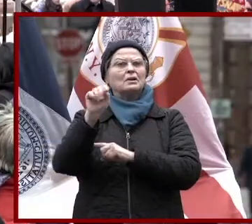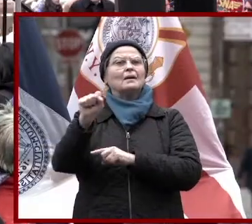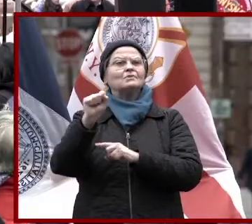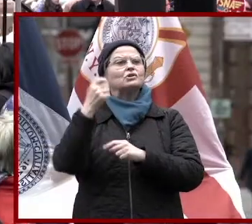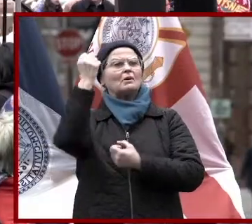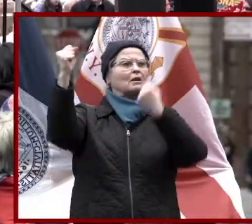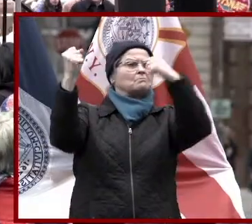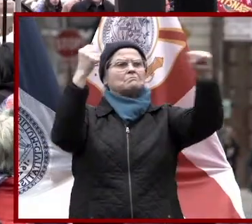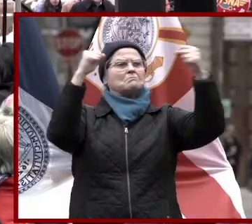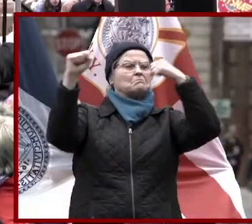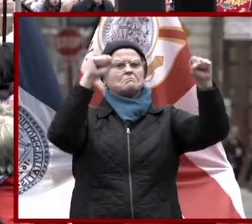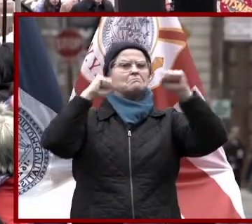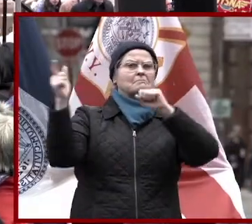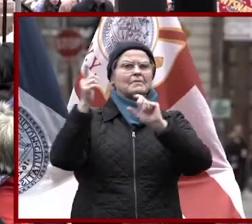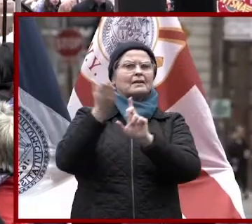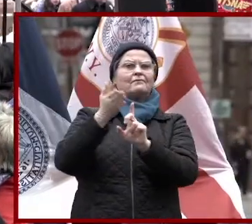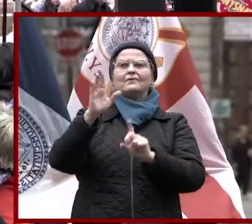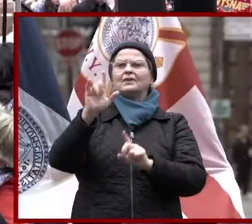event.